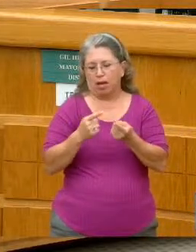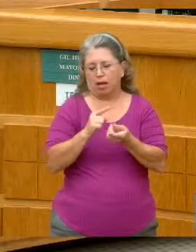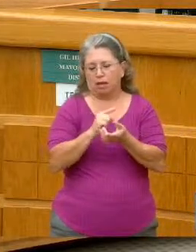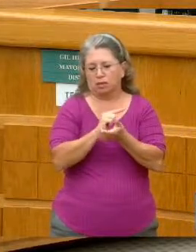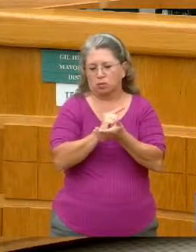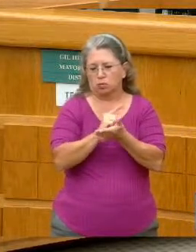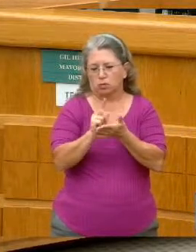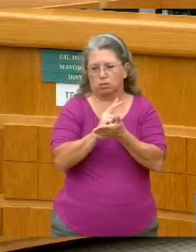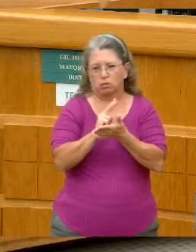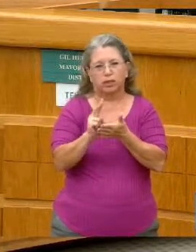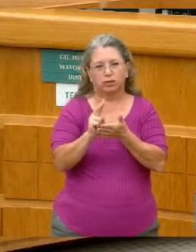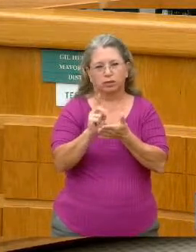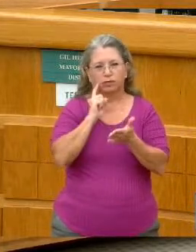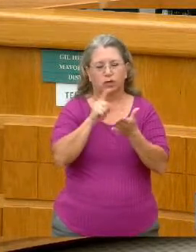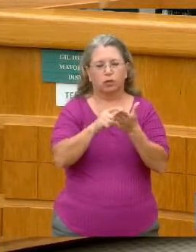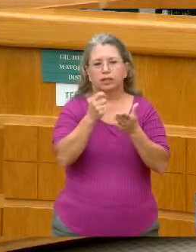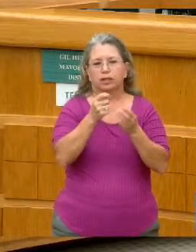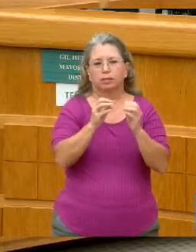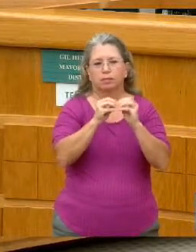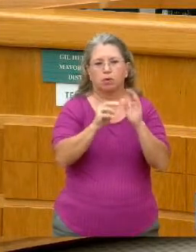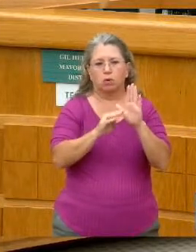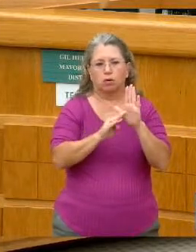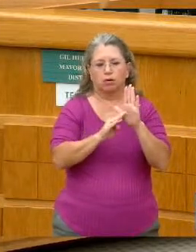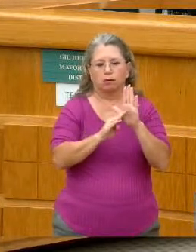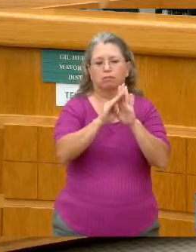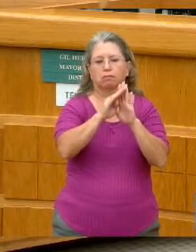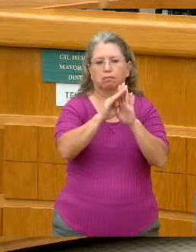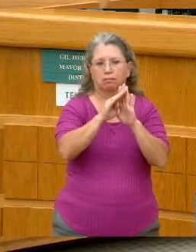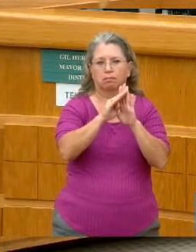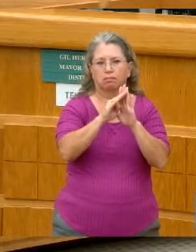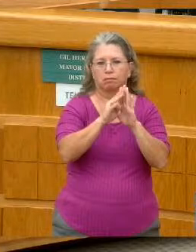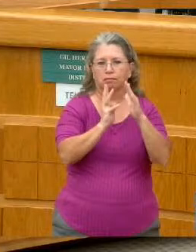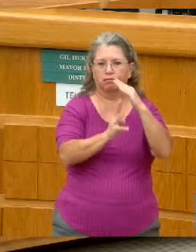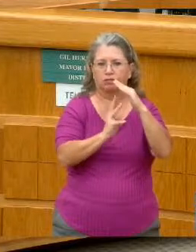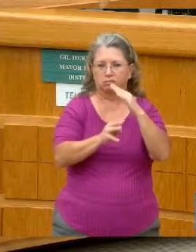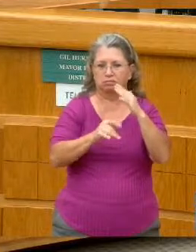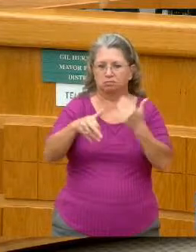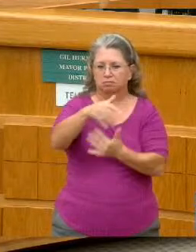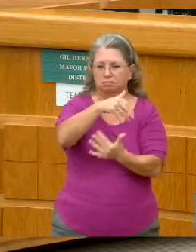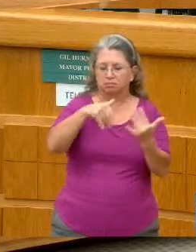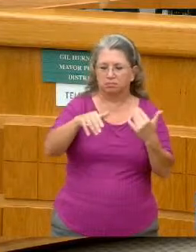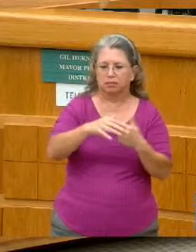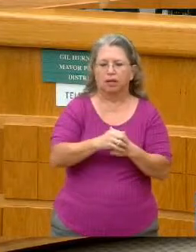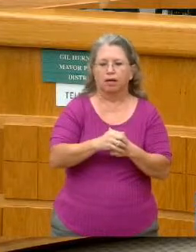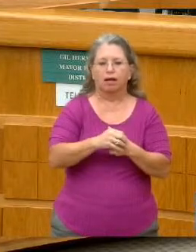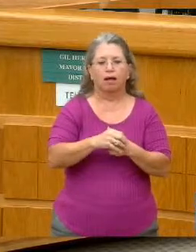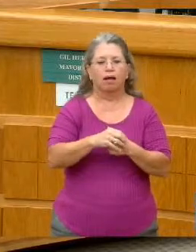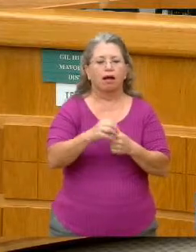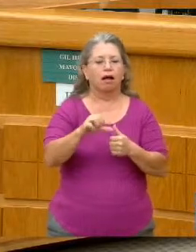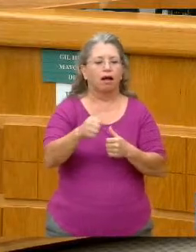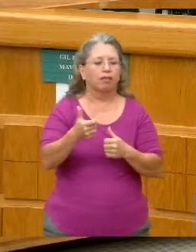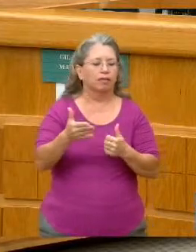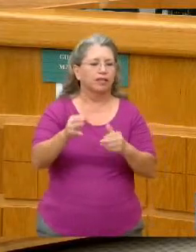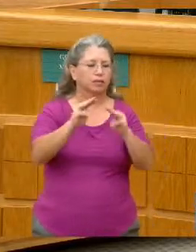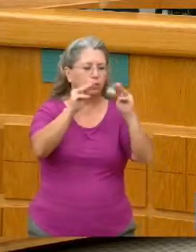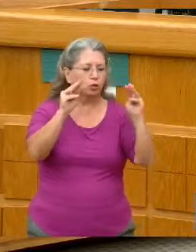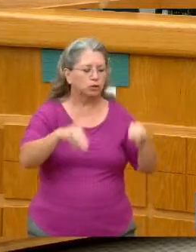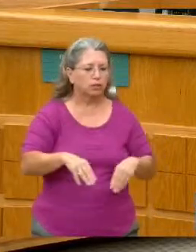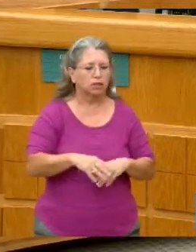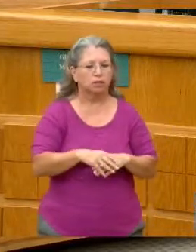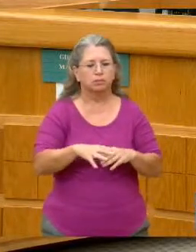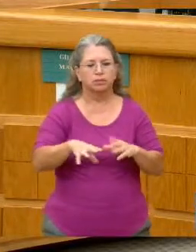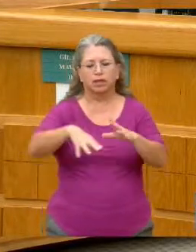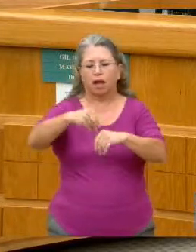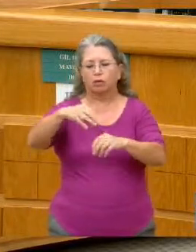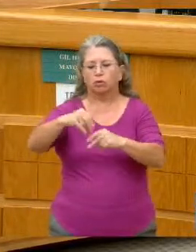at the beaches. In terms of other outdoor activities, parks, other museums tracked upwards for some reason,